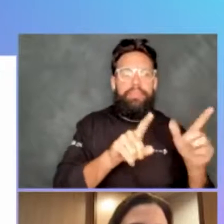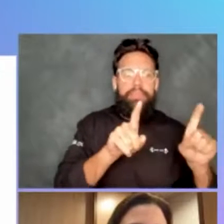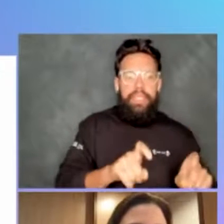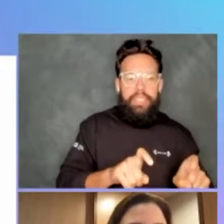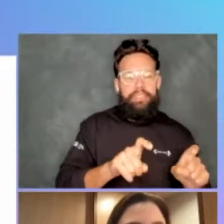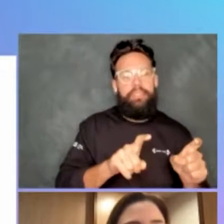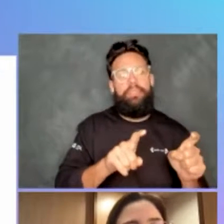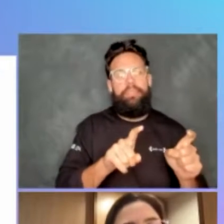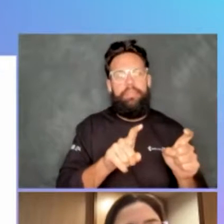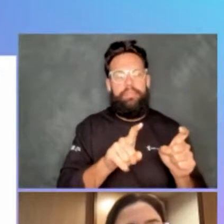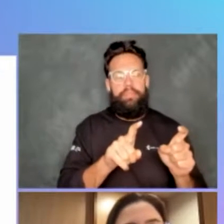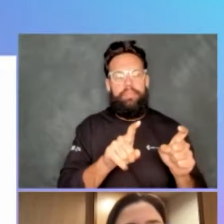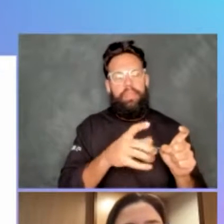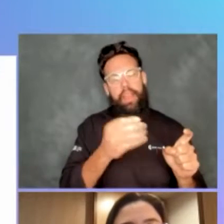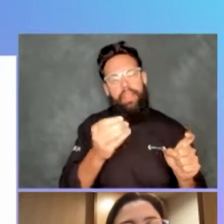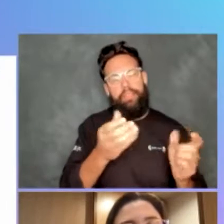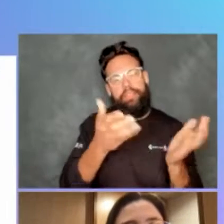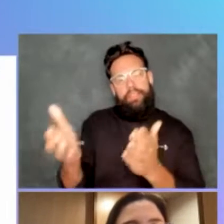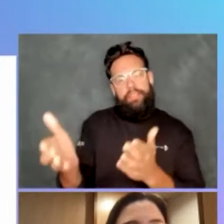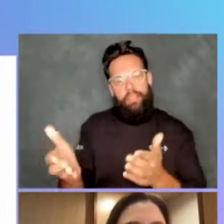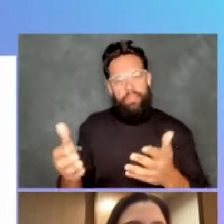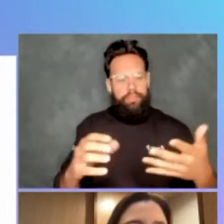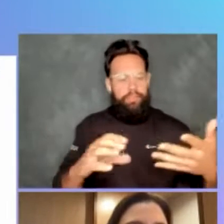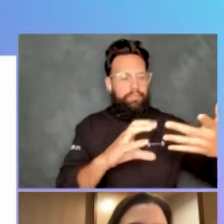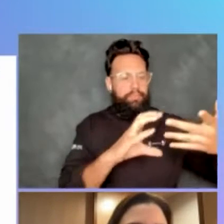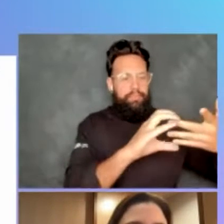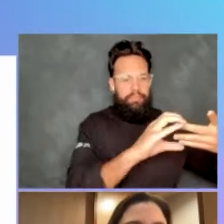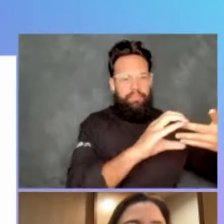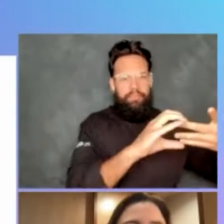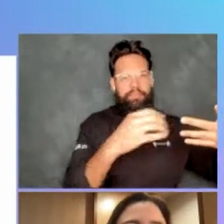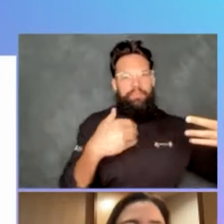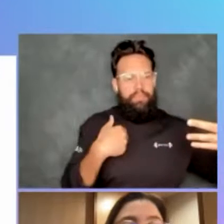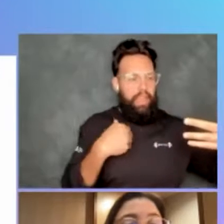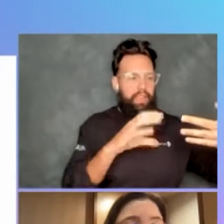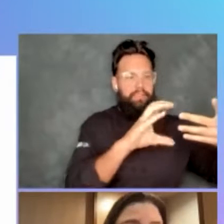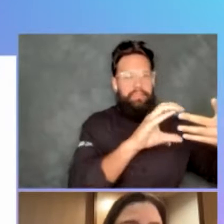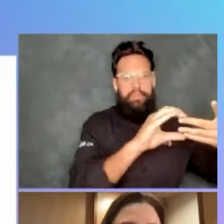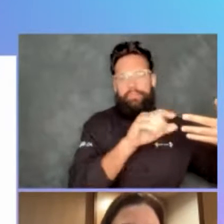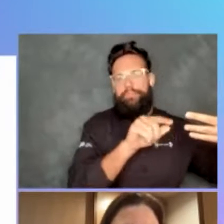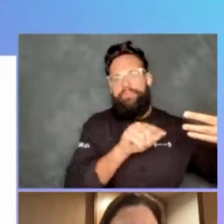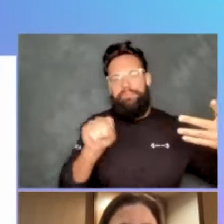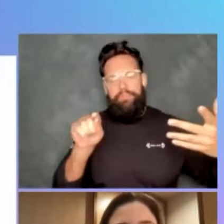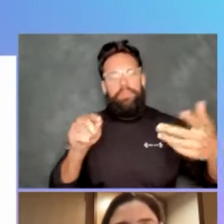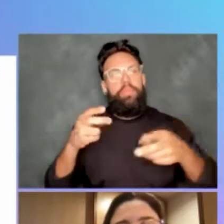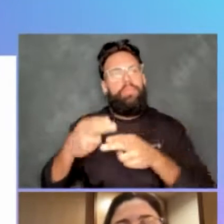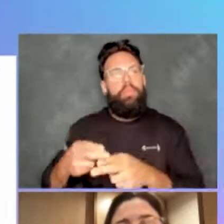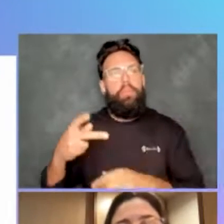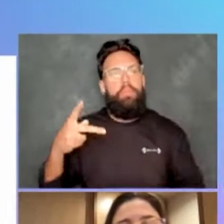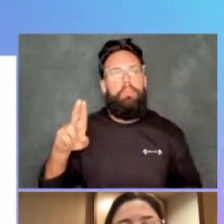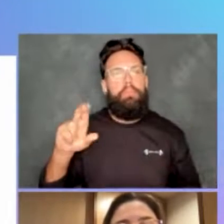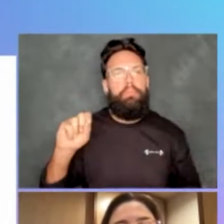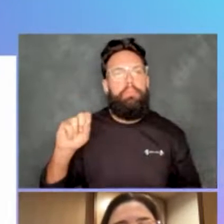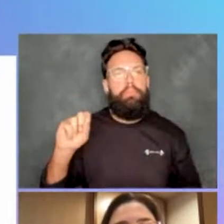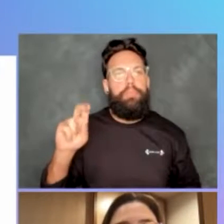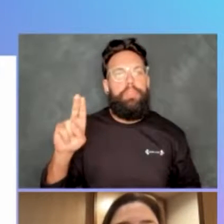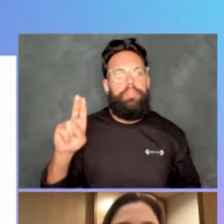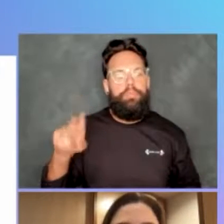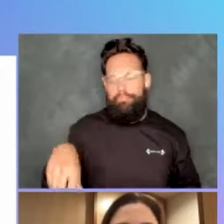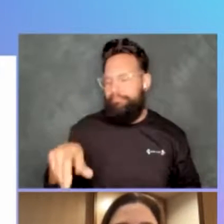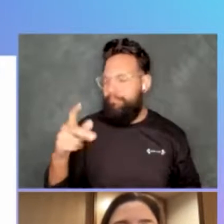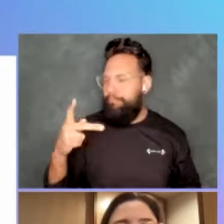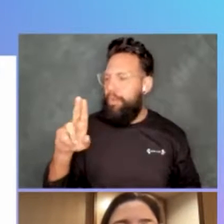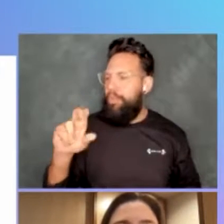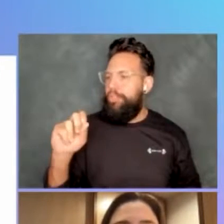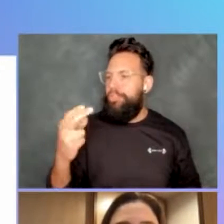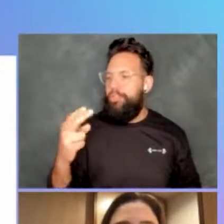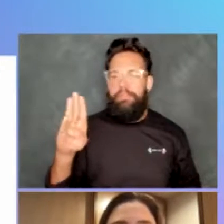develop, test, and deliver, and an arrow pointing to that red dotted line saying the pushback zone. And what I've